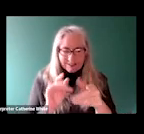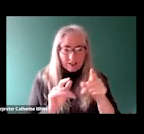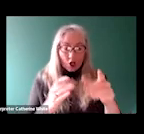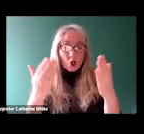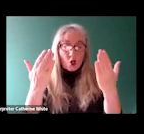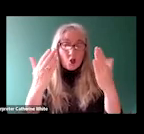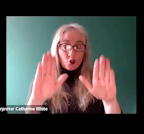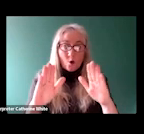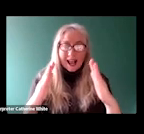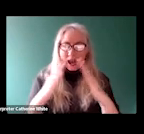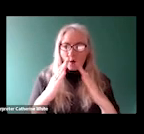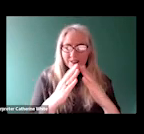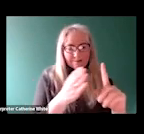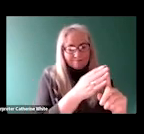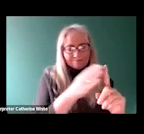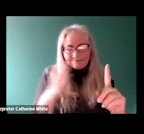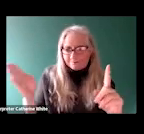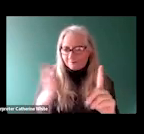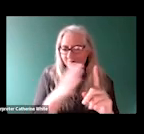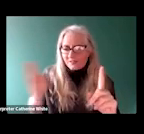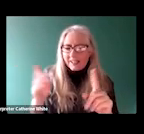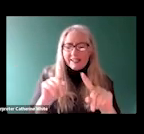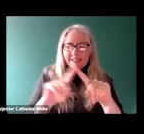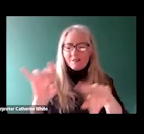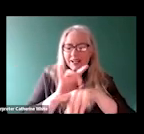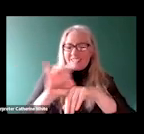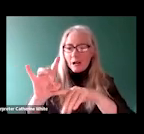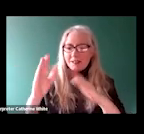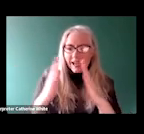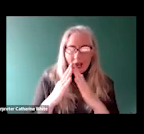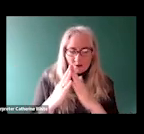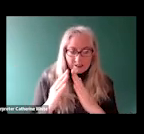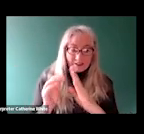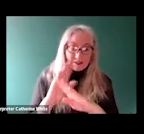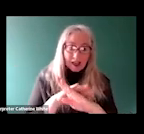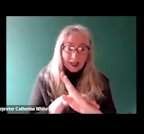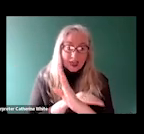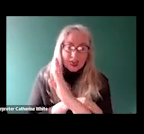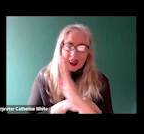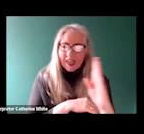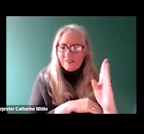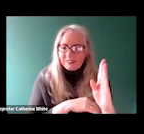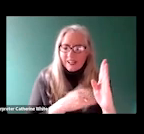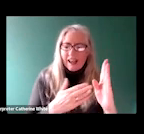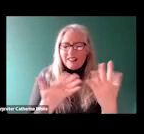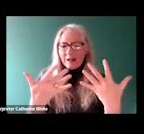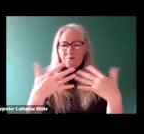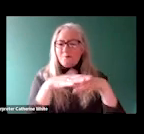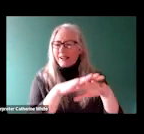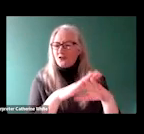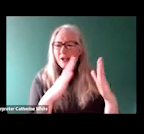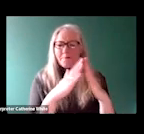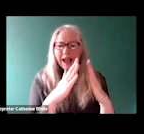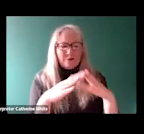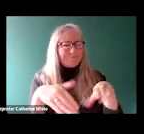housing continuum. So it looks at different types of housing. So in the orange and on the left is living in mainstream housing in the